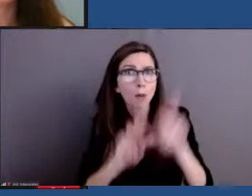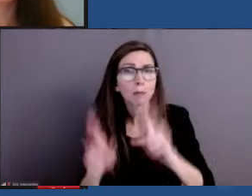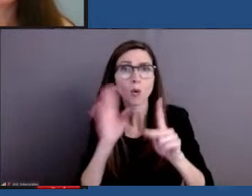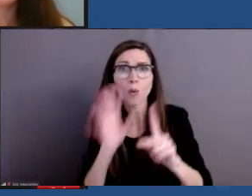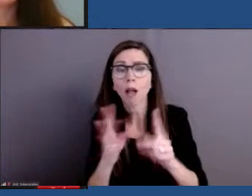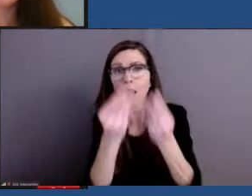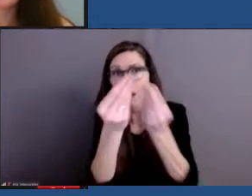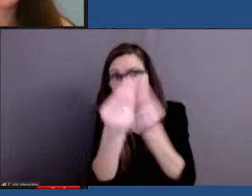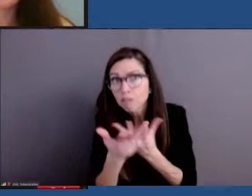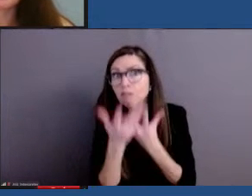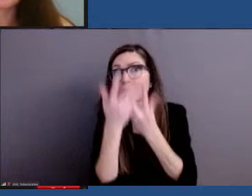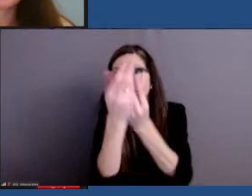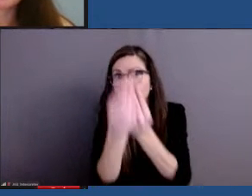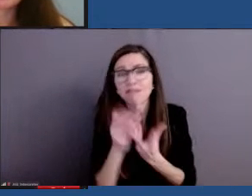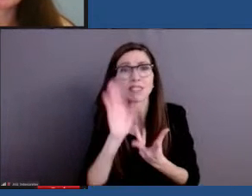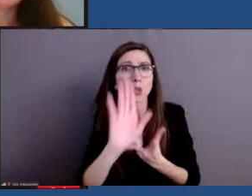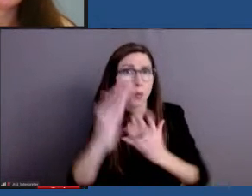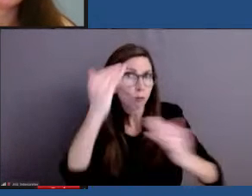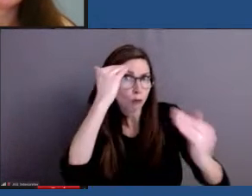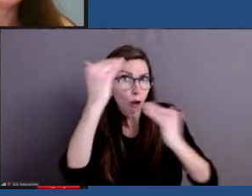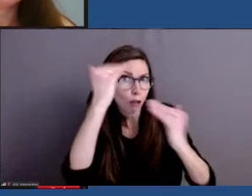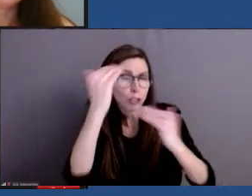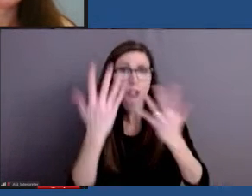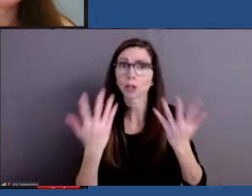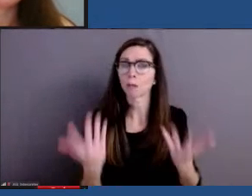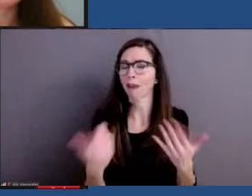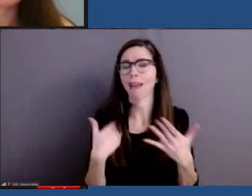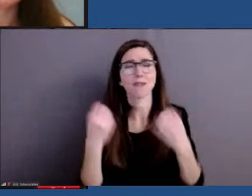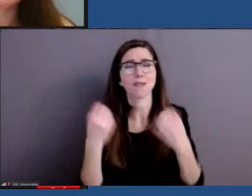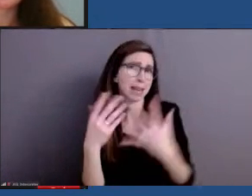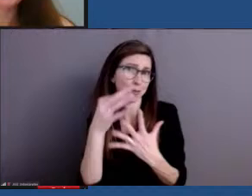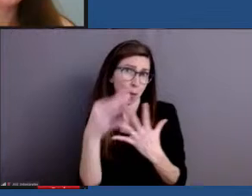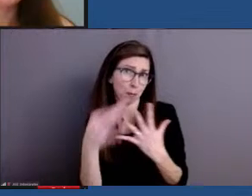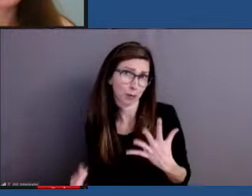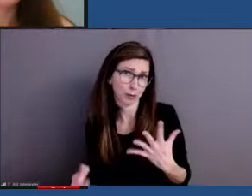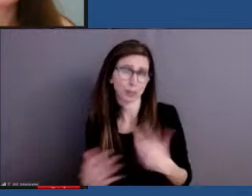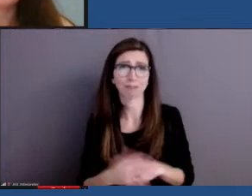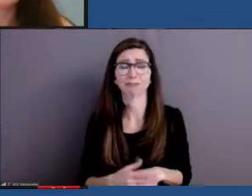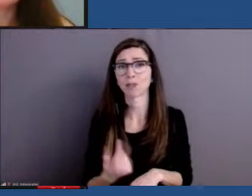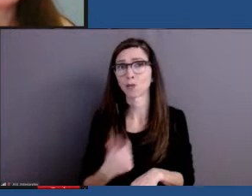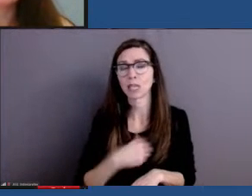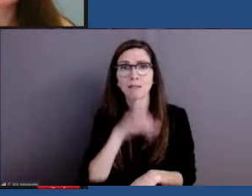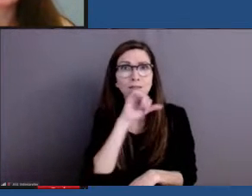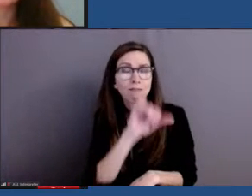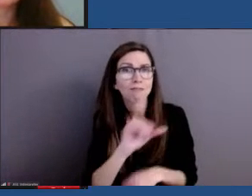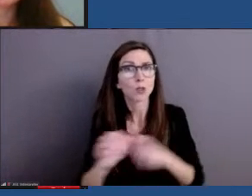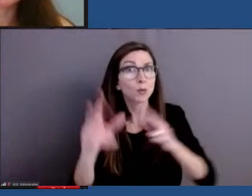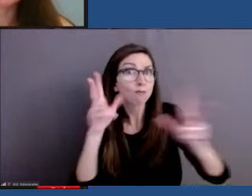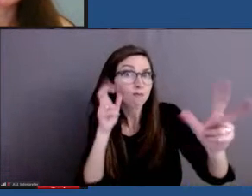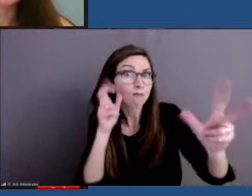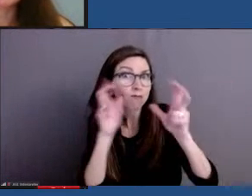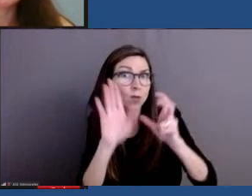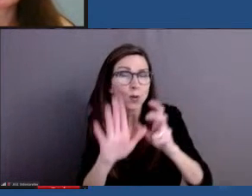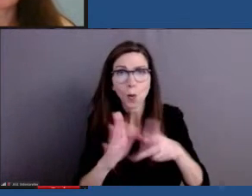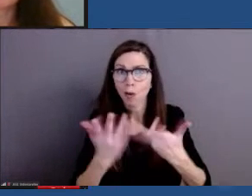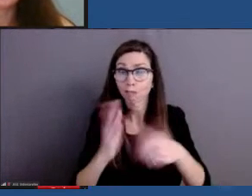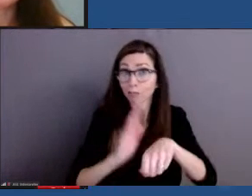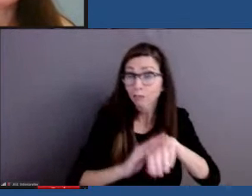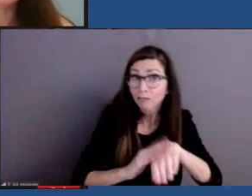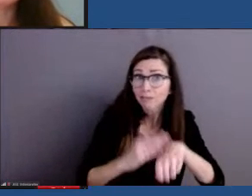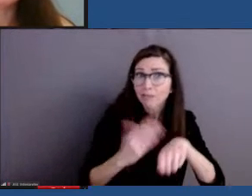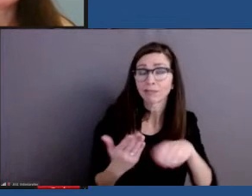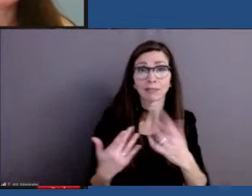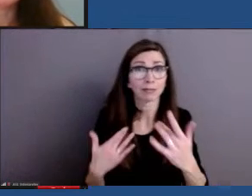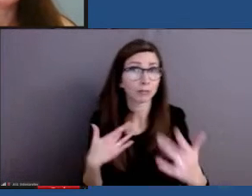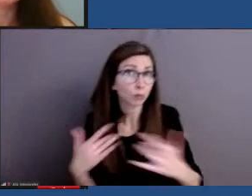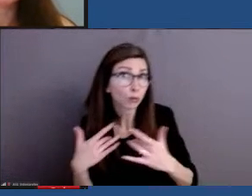in one way or another. We love to hear from you, whether you have advice, concerns, or